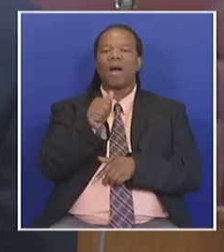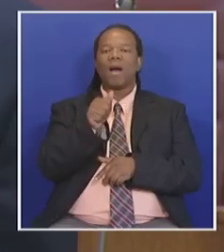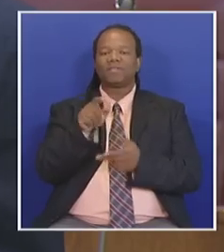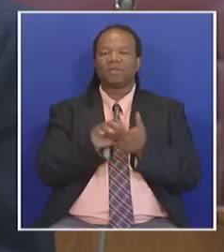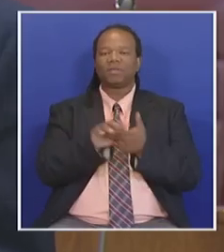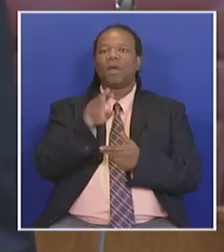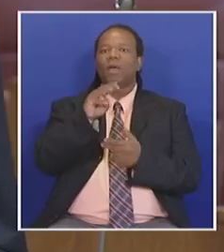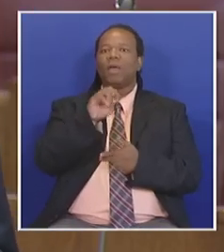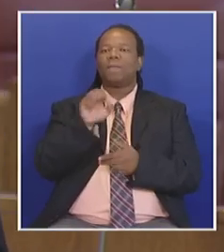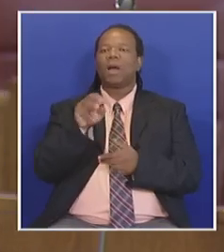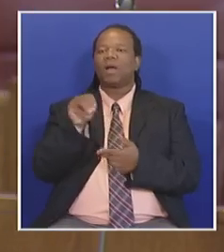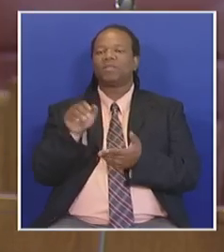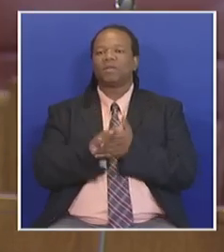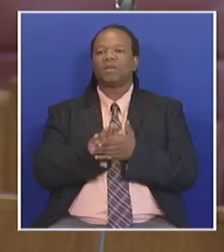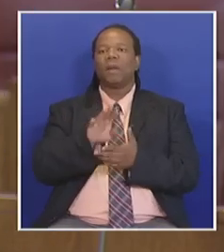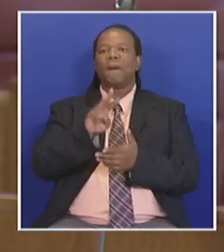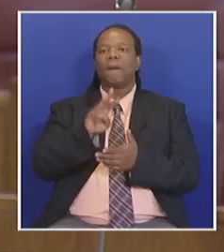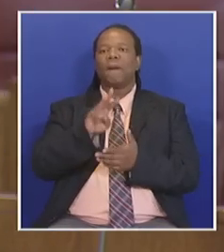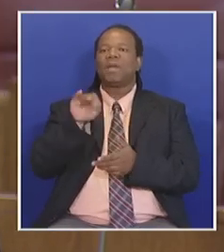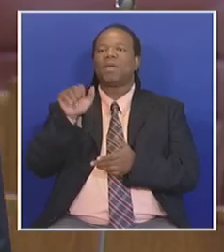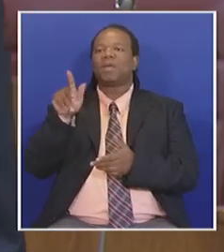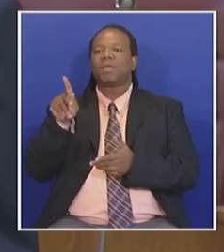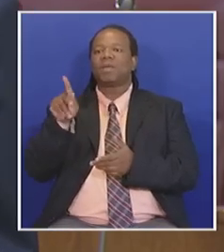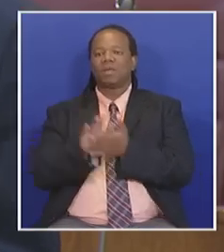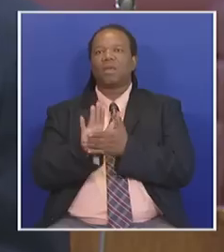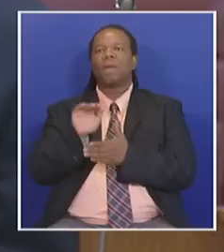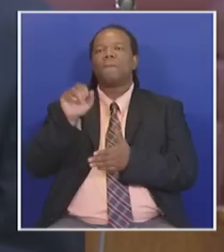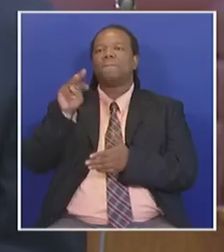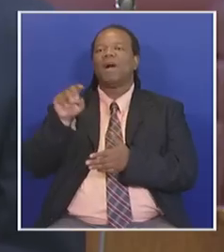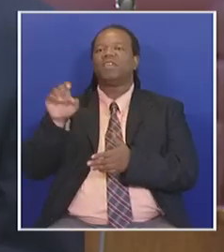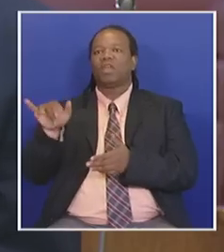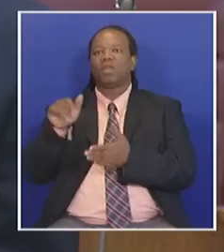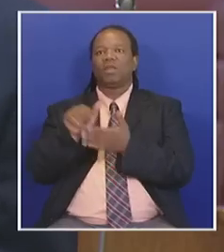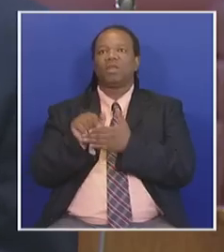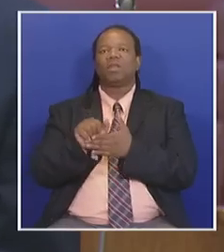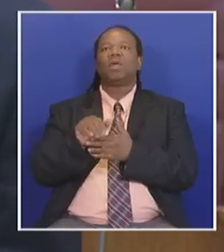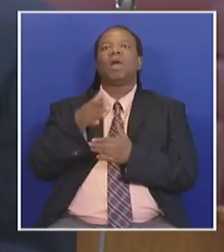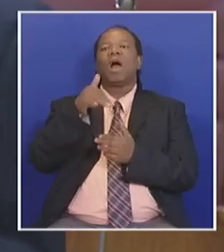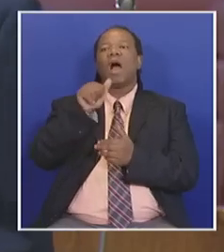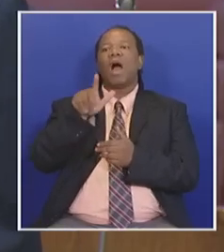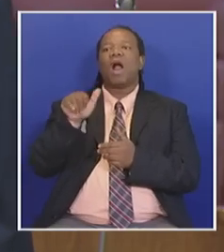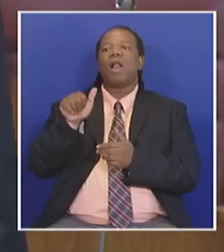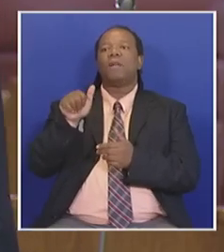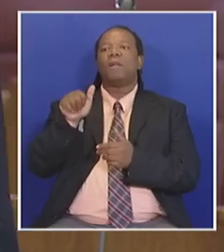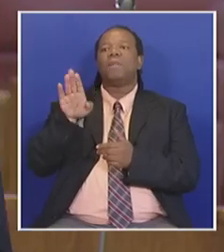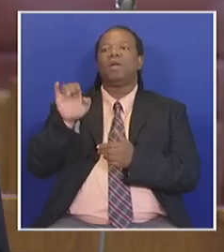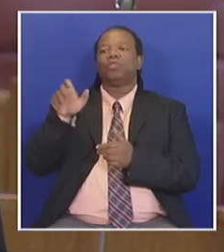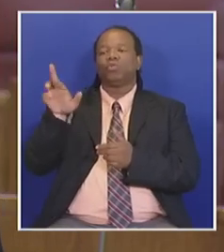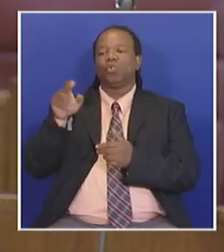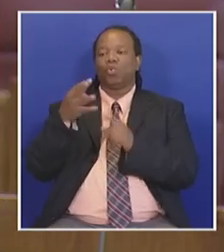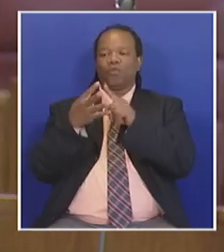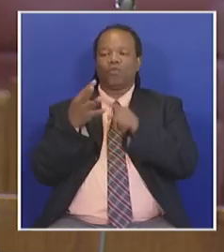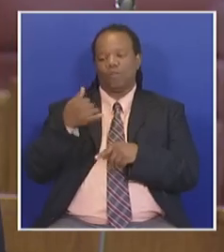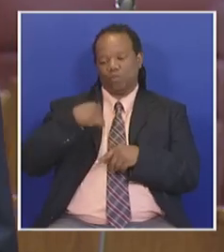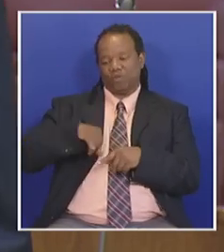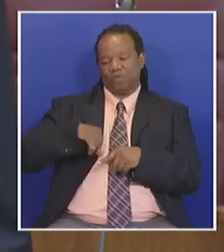Governor Mbeki, Lekwa, Tabacheu, and Chief Albert Lutuli local municipalities